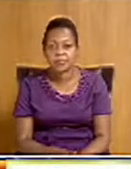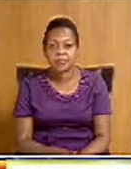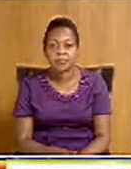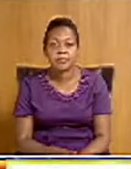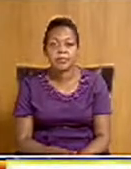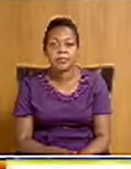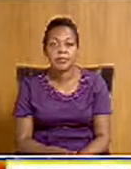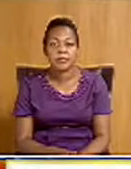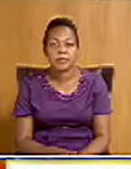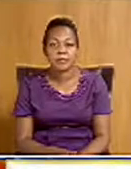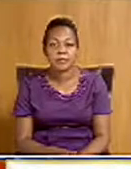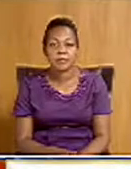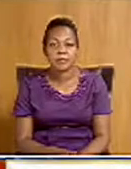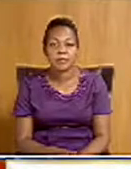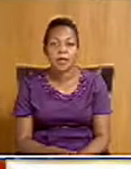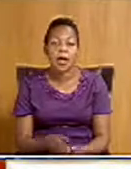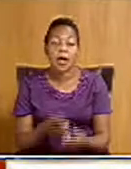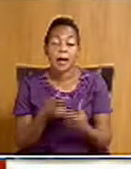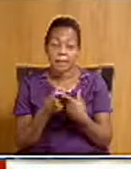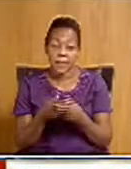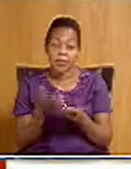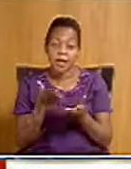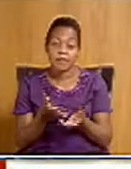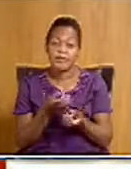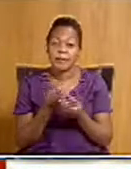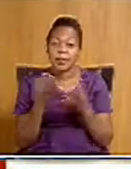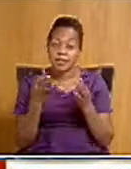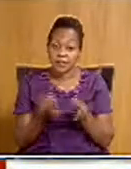But the Echengera is a good problem.